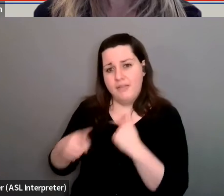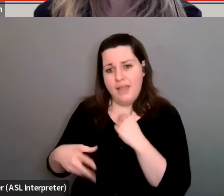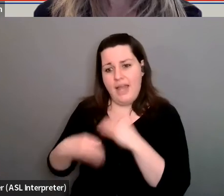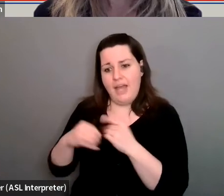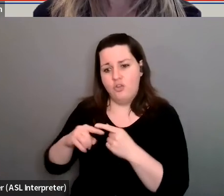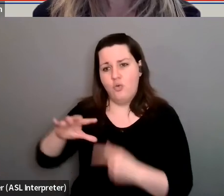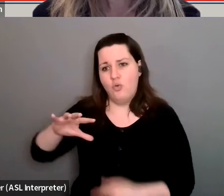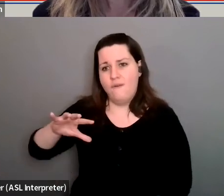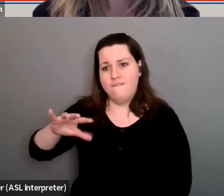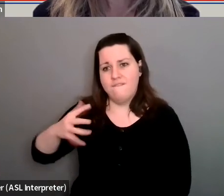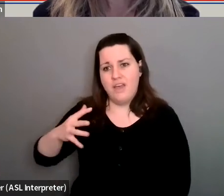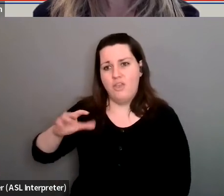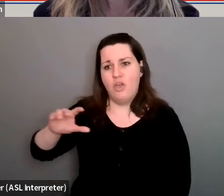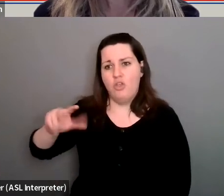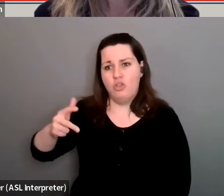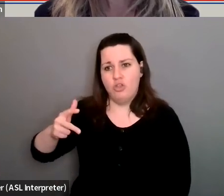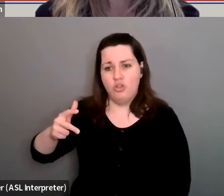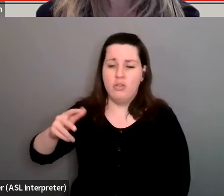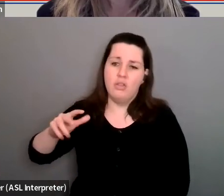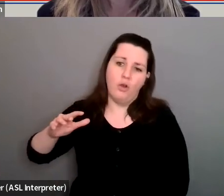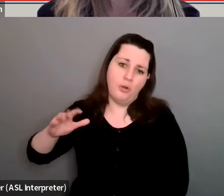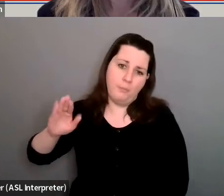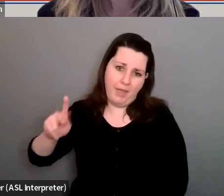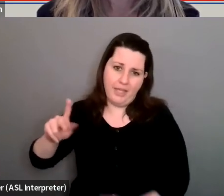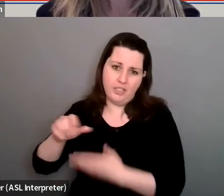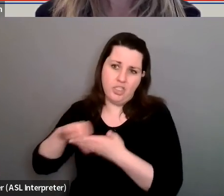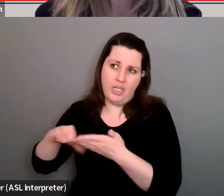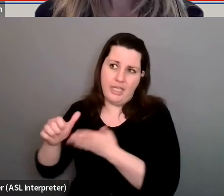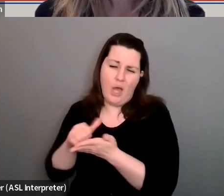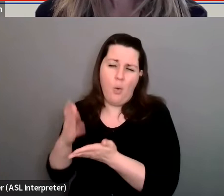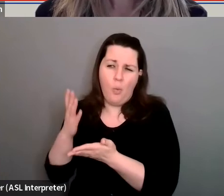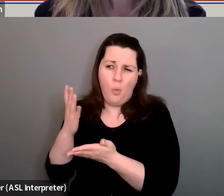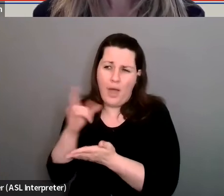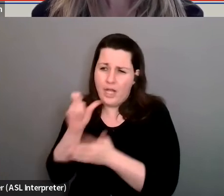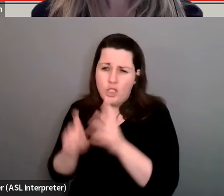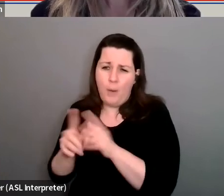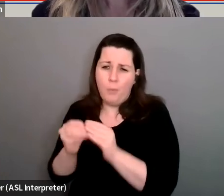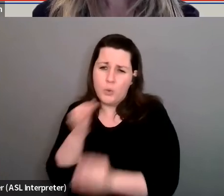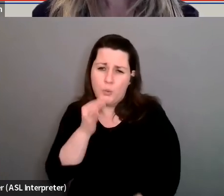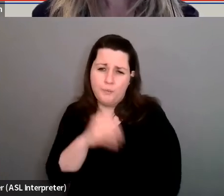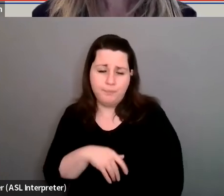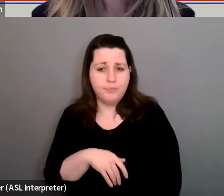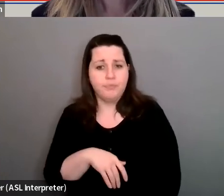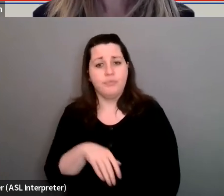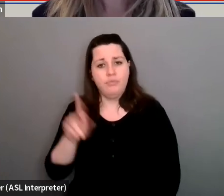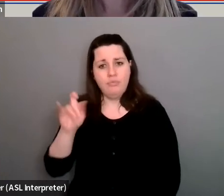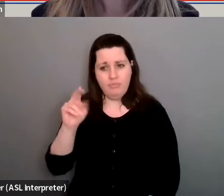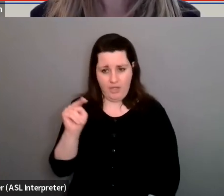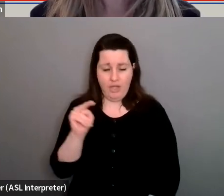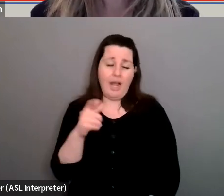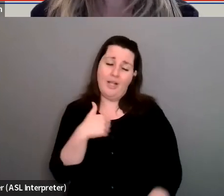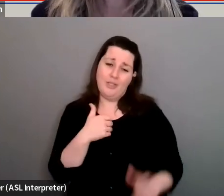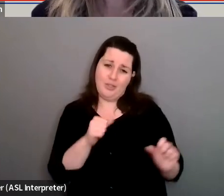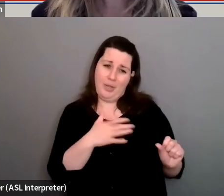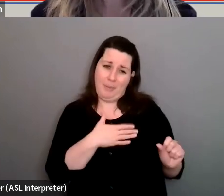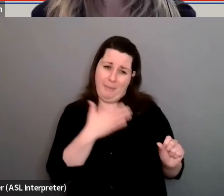checking account. Why do I not see that sooner in that account? So I will do my best to